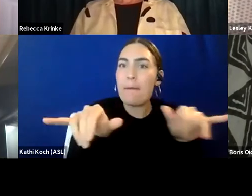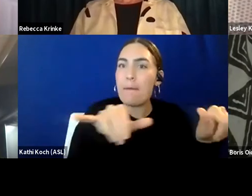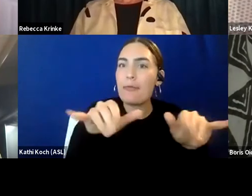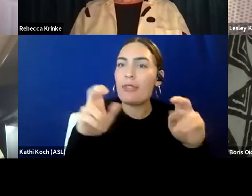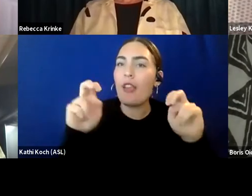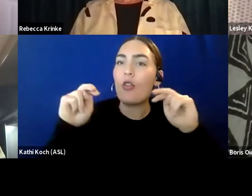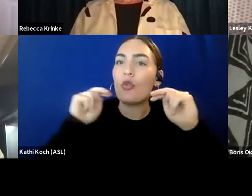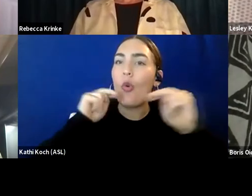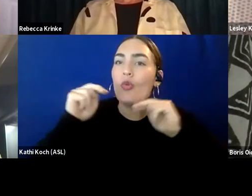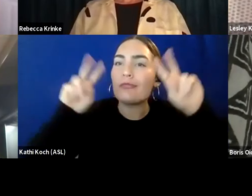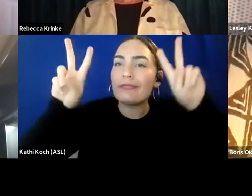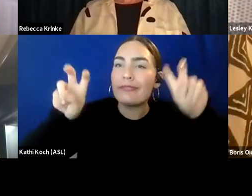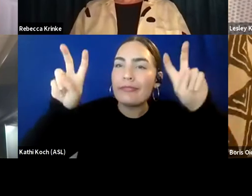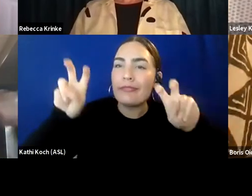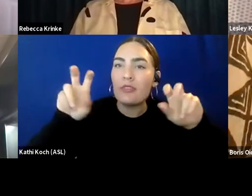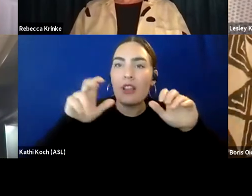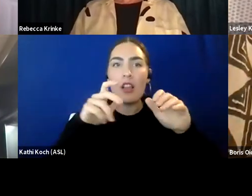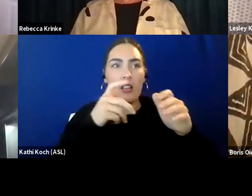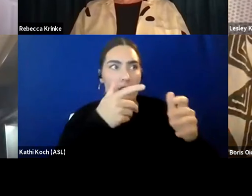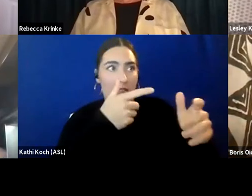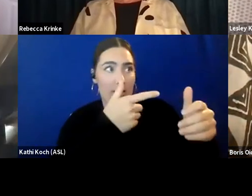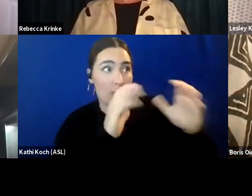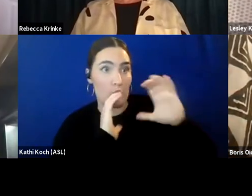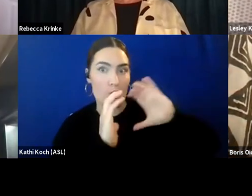and communication between